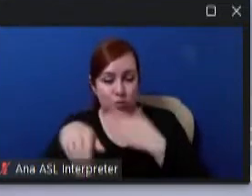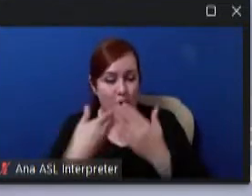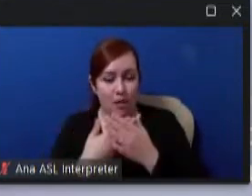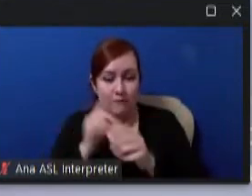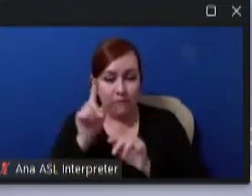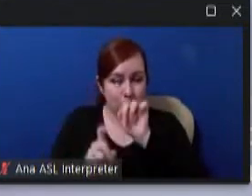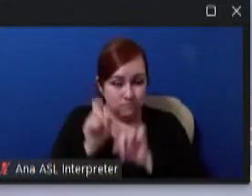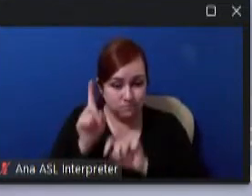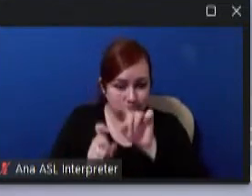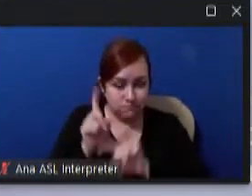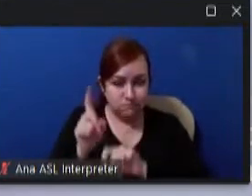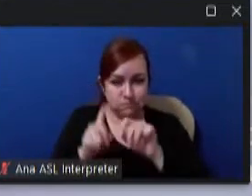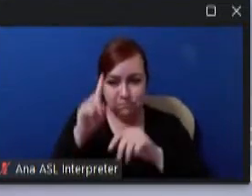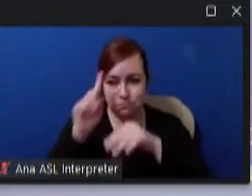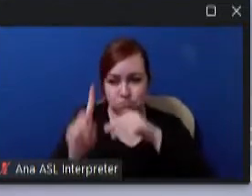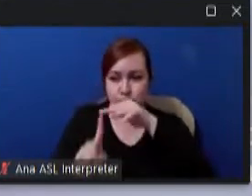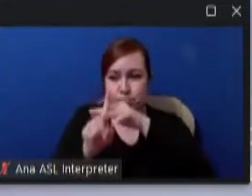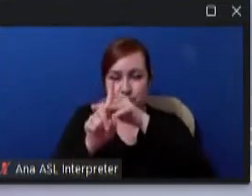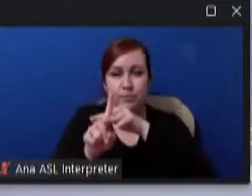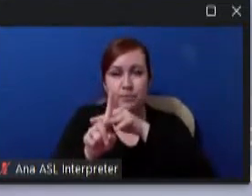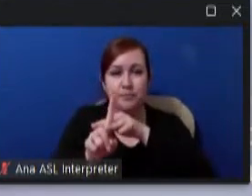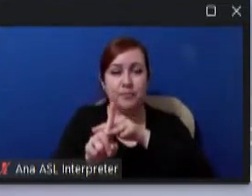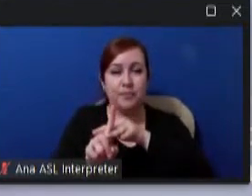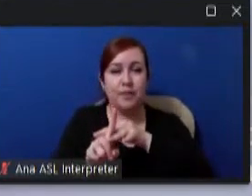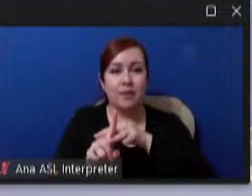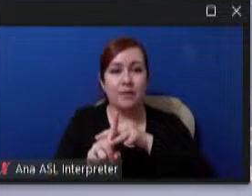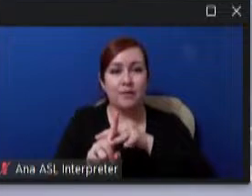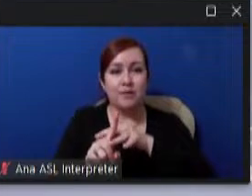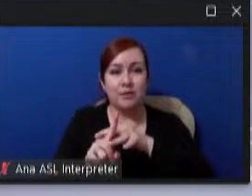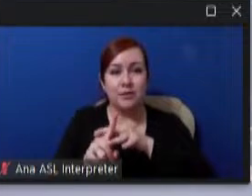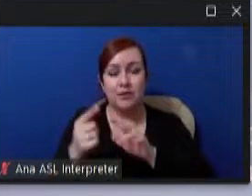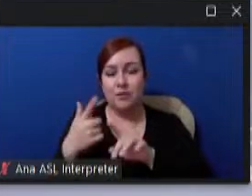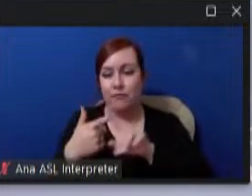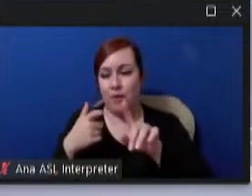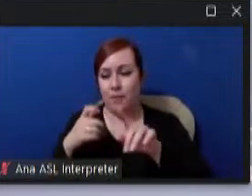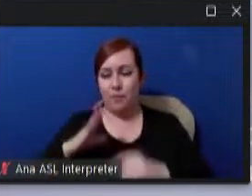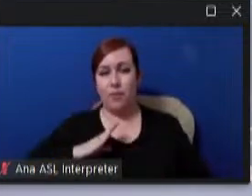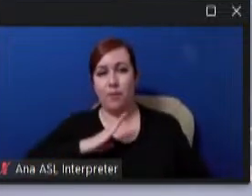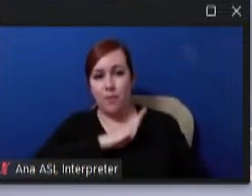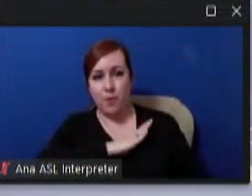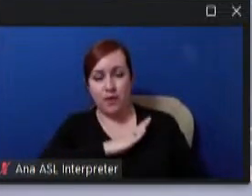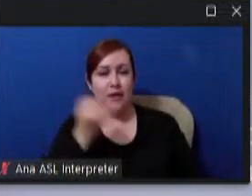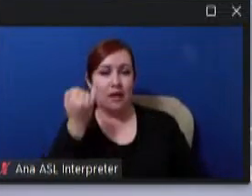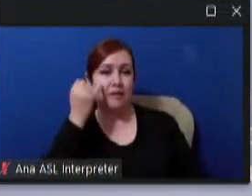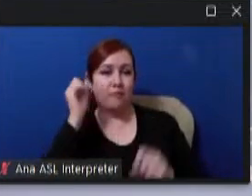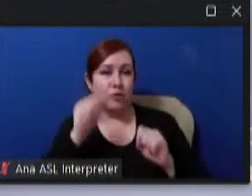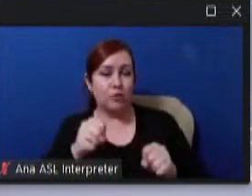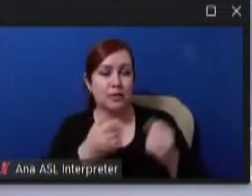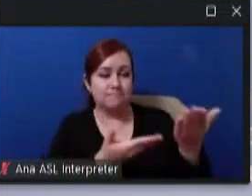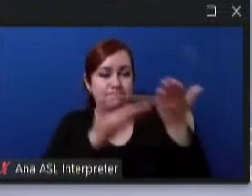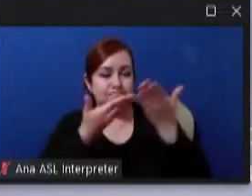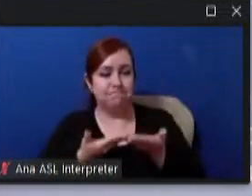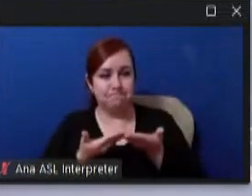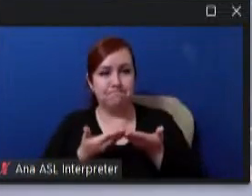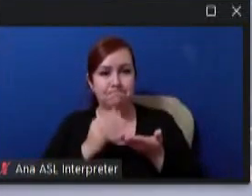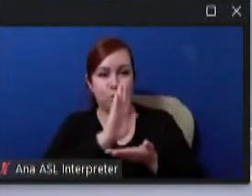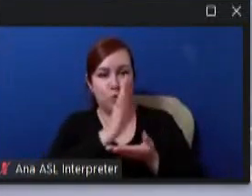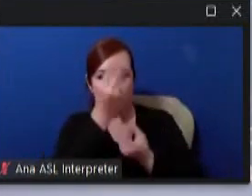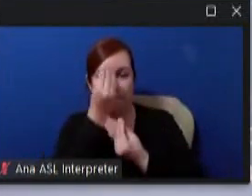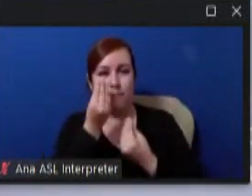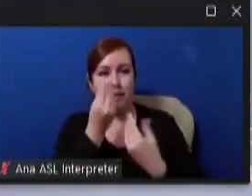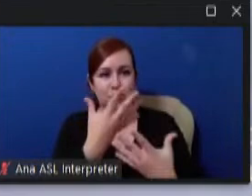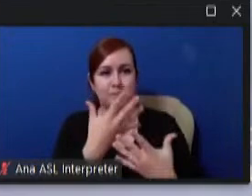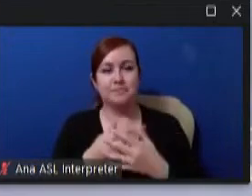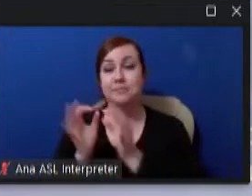But to address all of the questions we are raising here, if you could provide us some answers